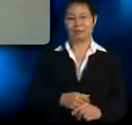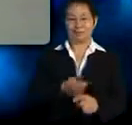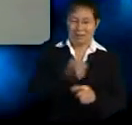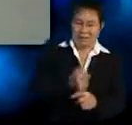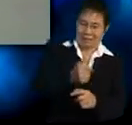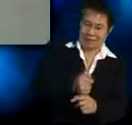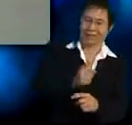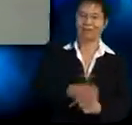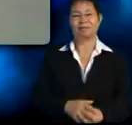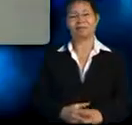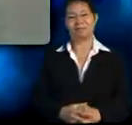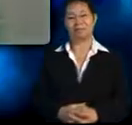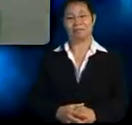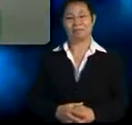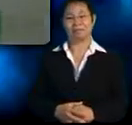lighter,